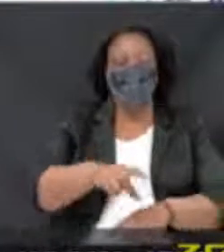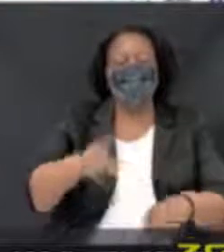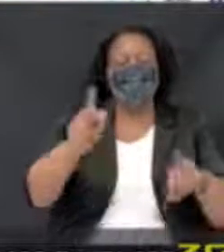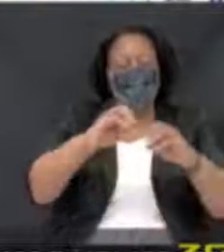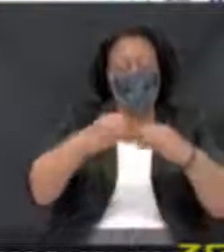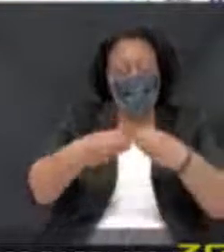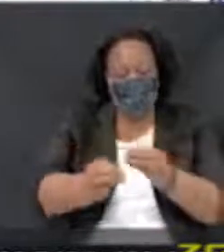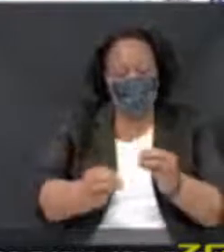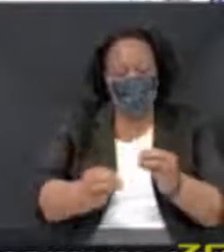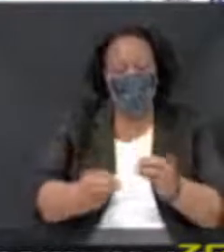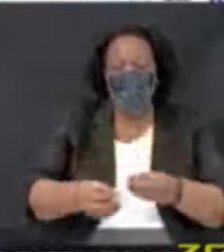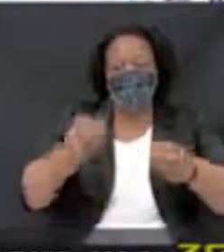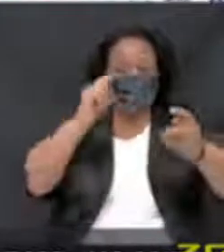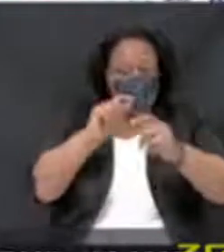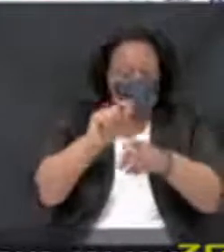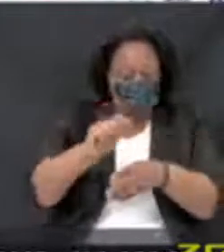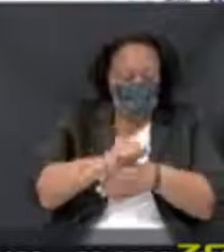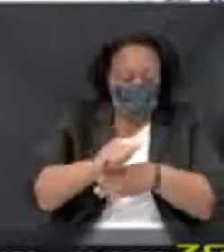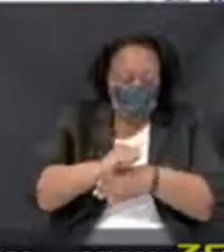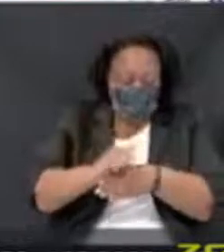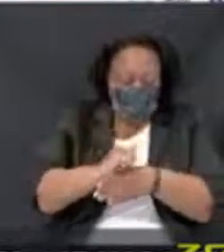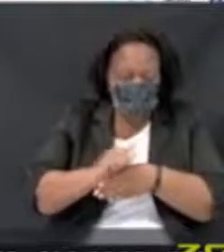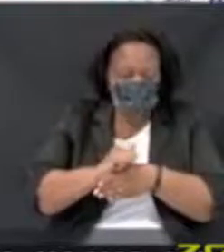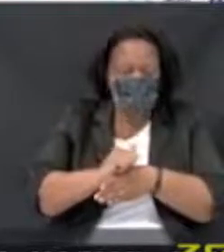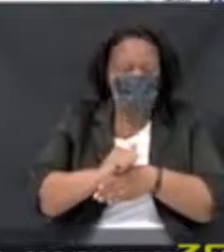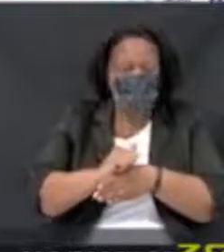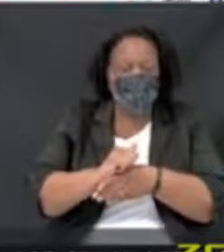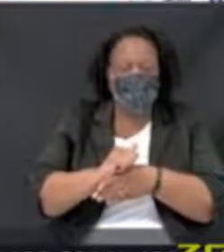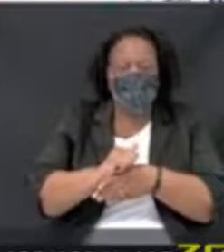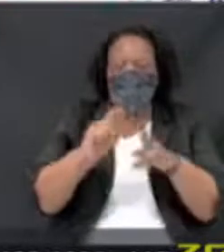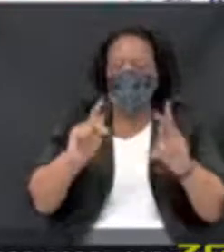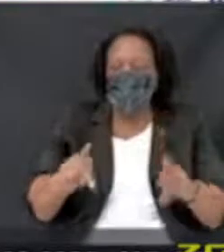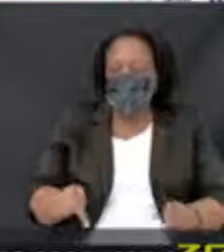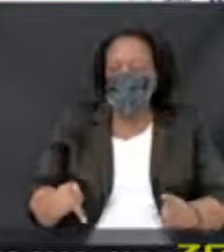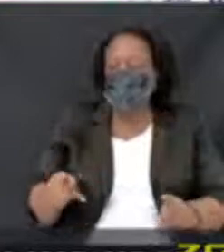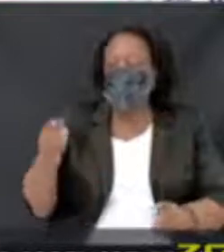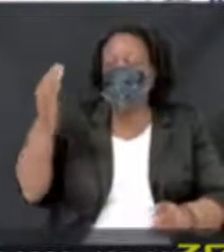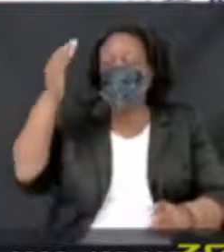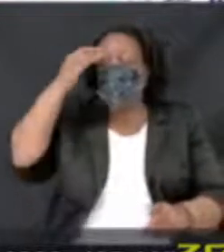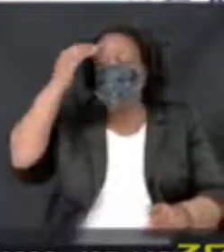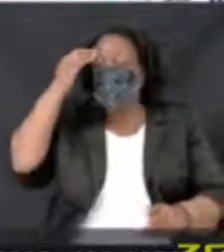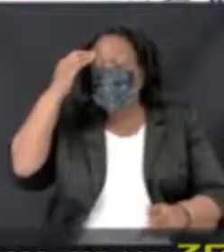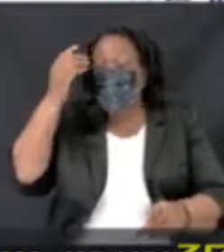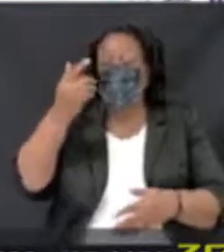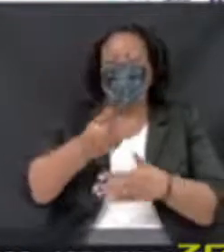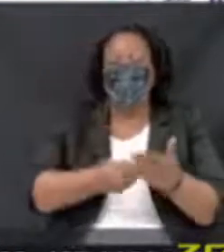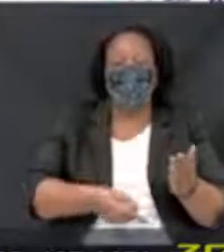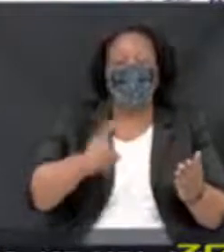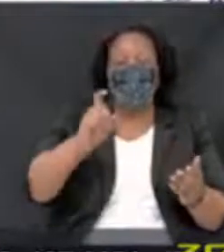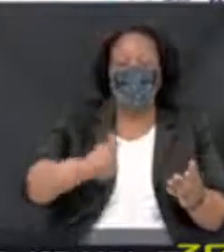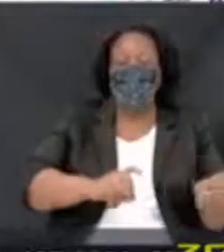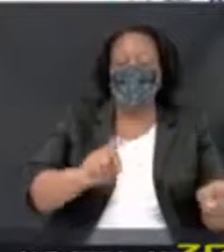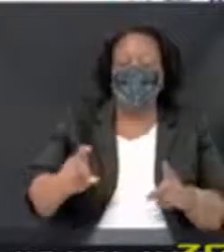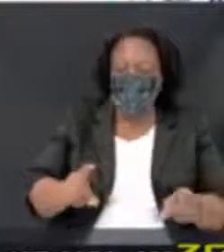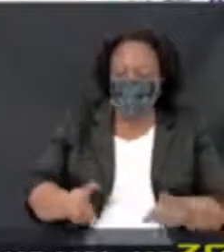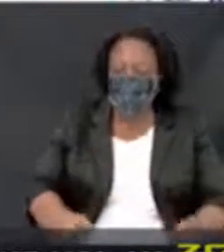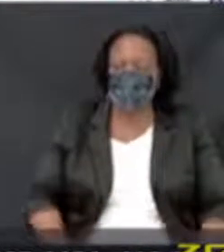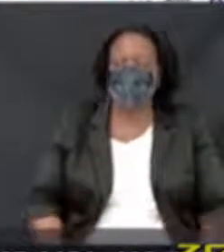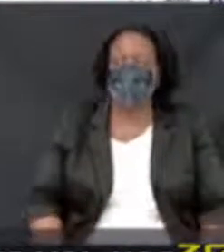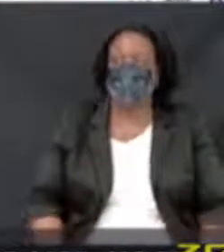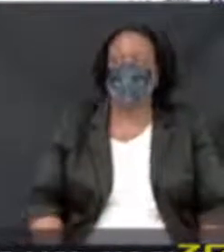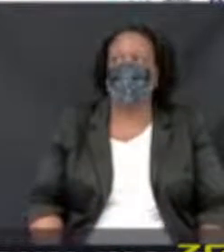to operate and receive the travel approved seal. You would have had to go through training, and part of the training is